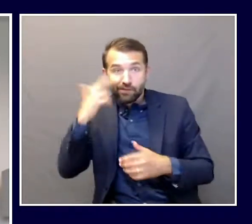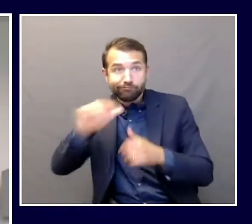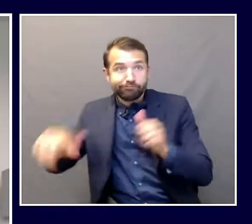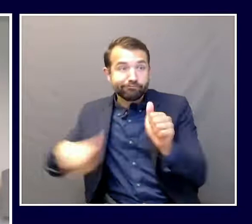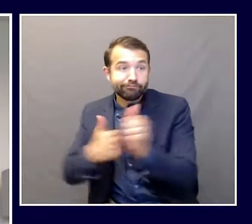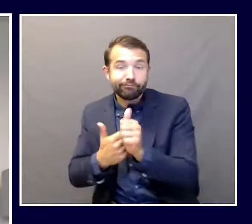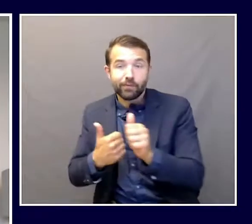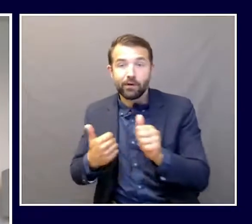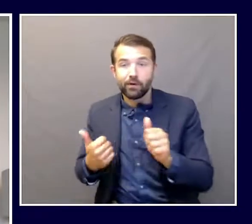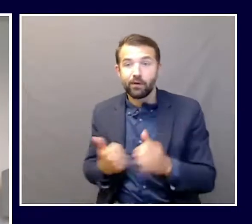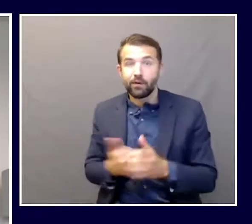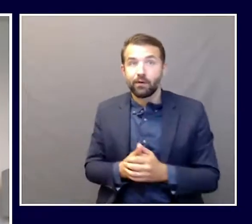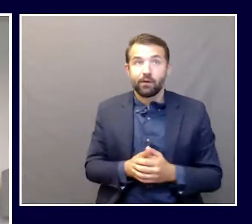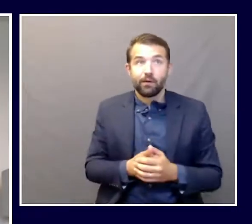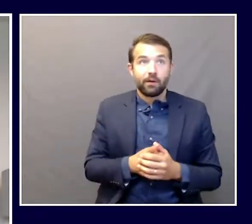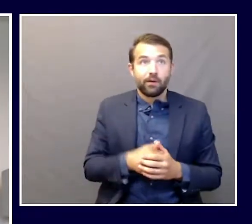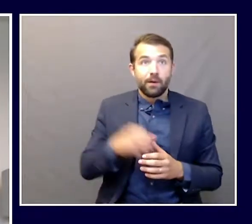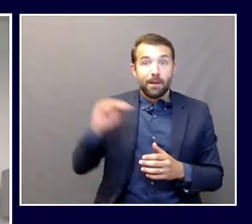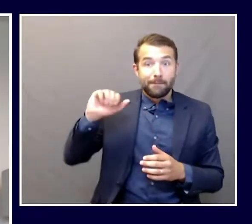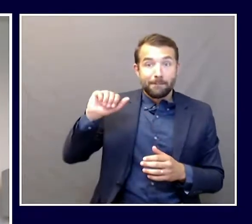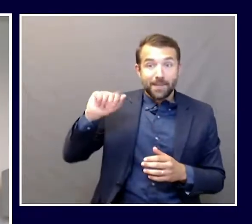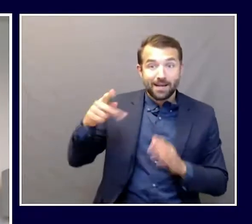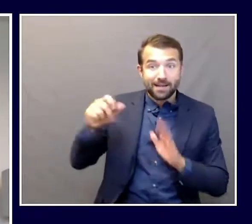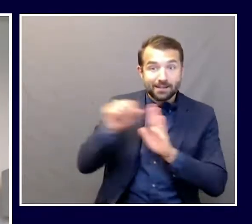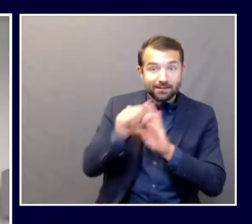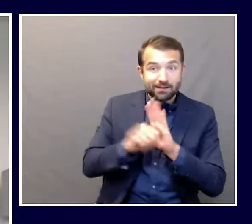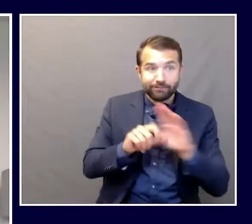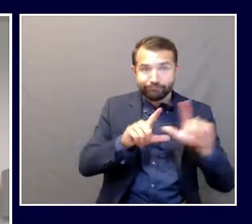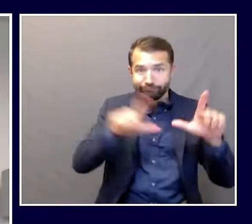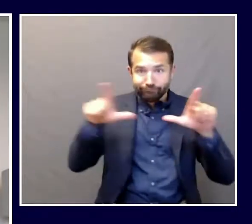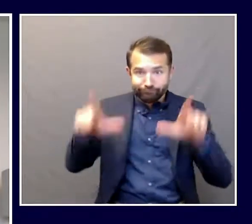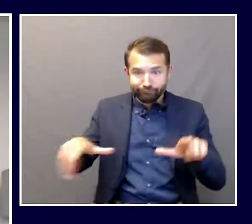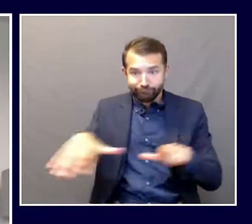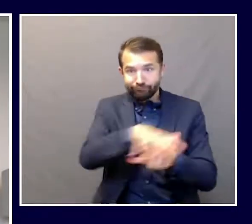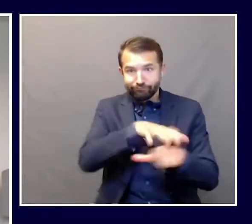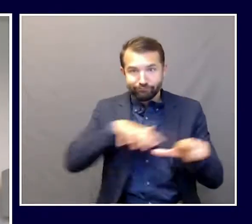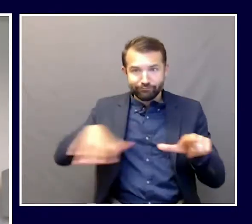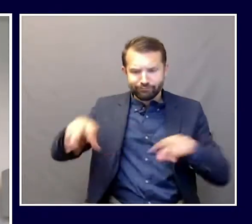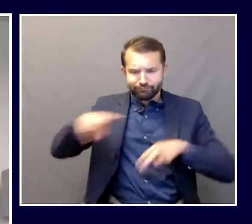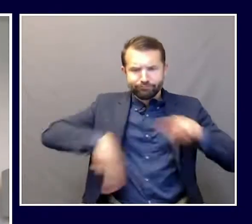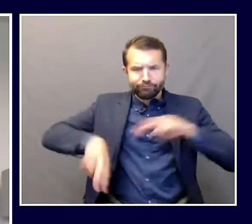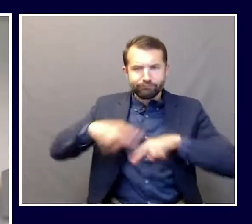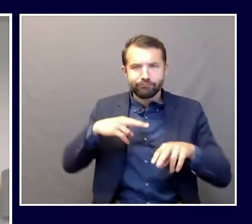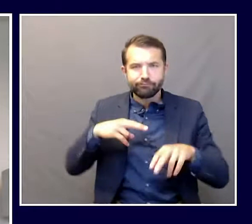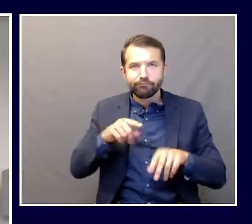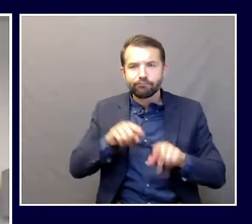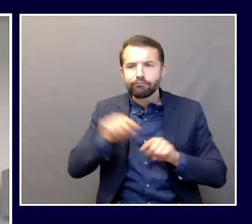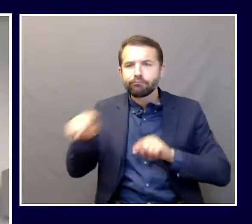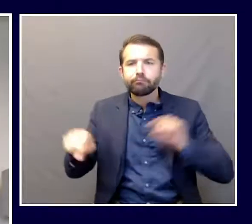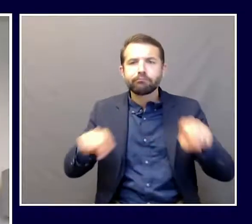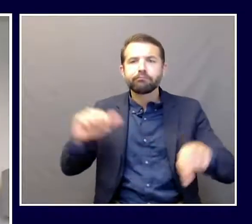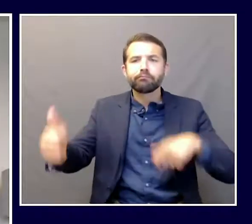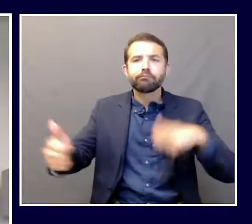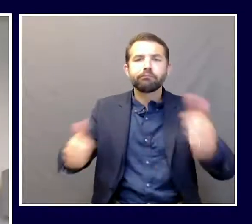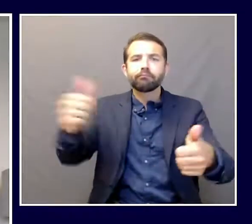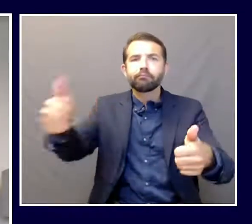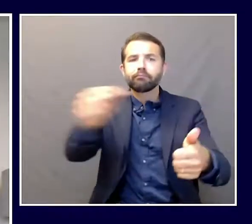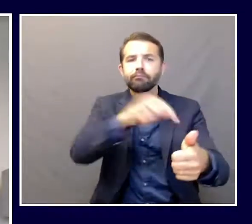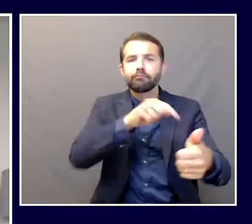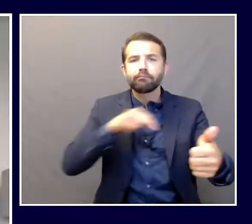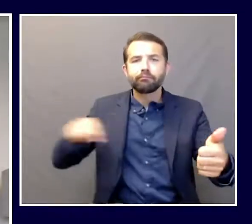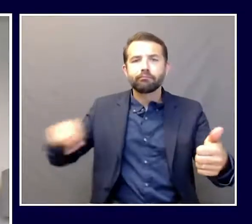the maps, because that can, again, glide over these pockets that may be small but significant and not appear on a